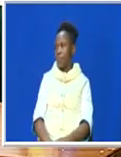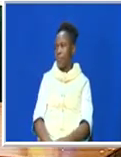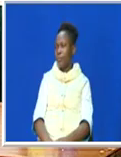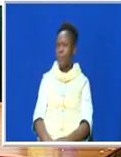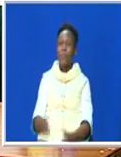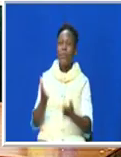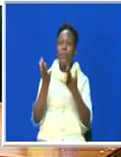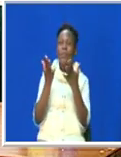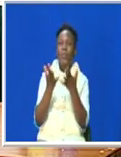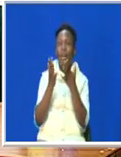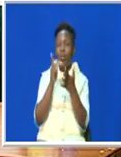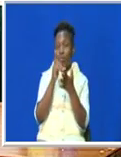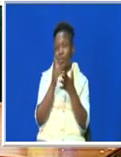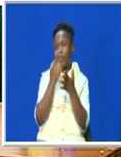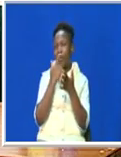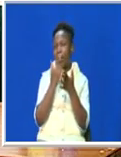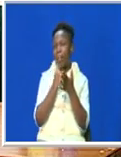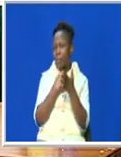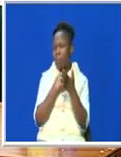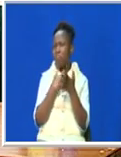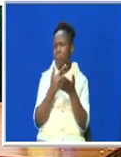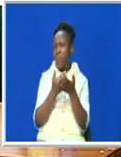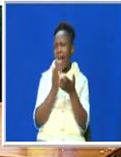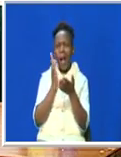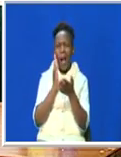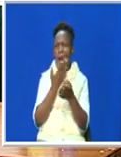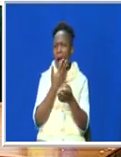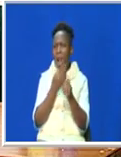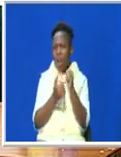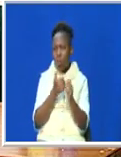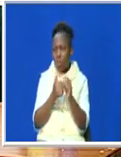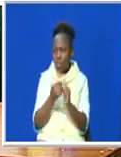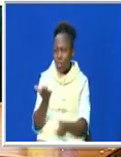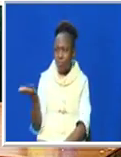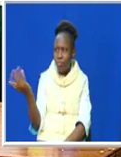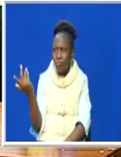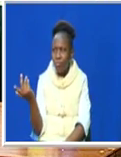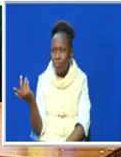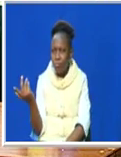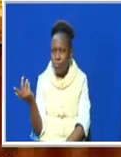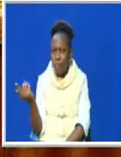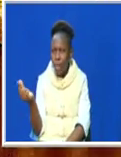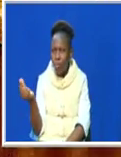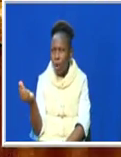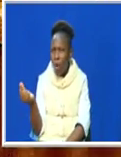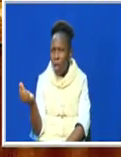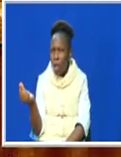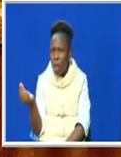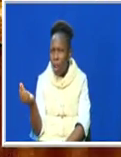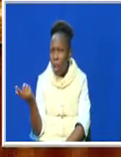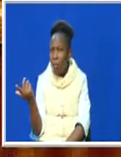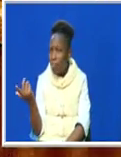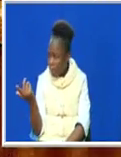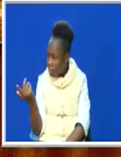me, what colors are my cups? And I start with this one. What color is